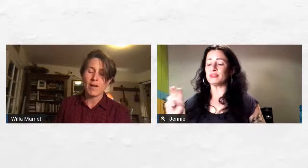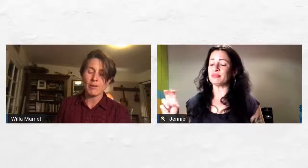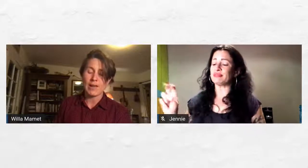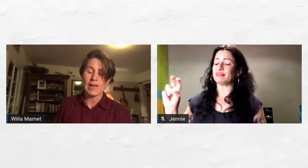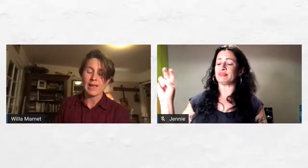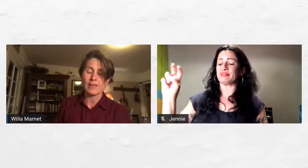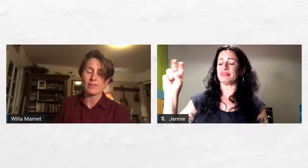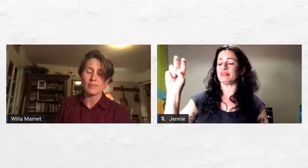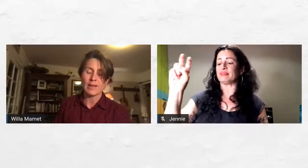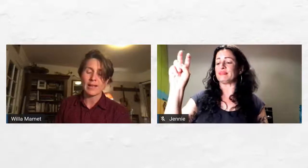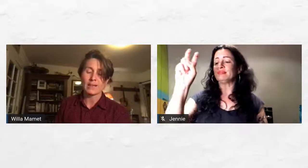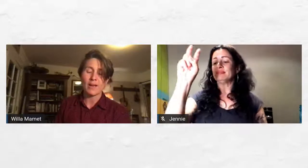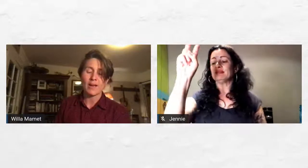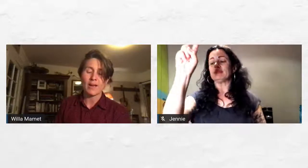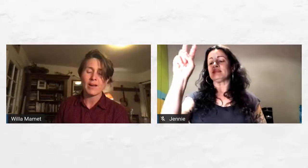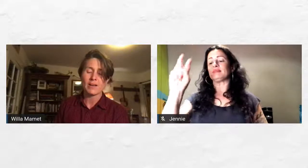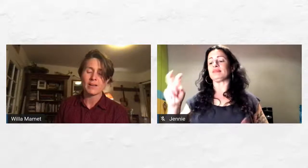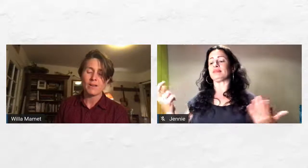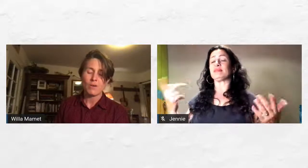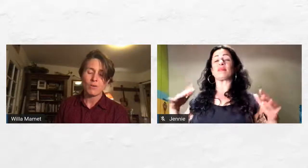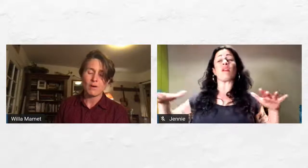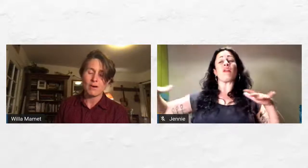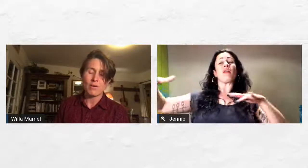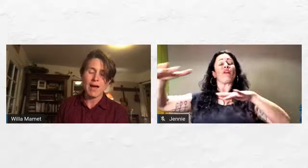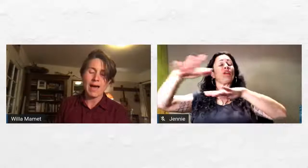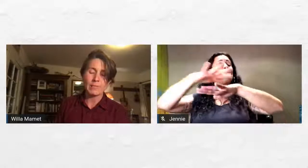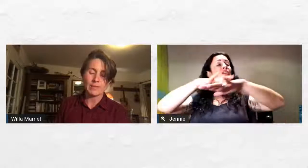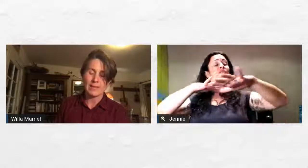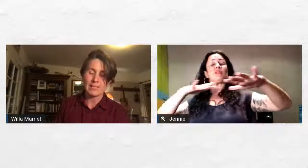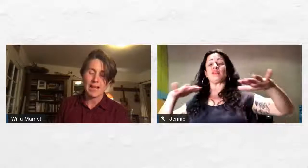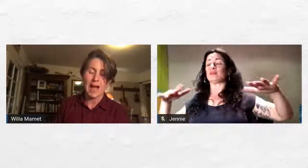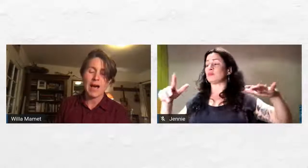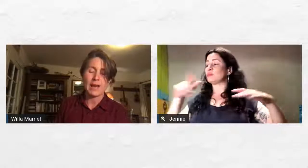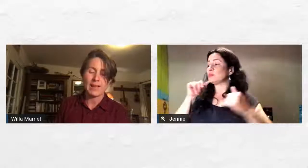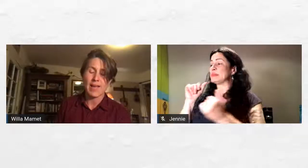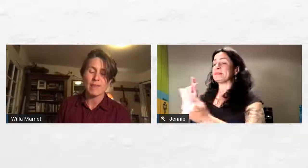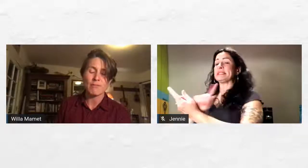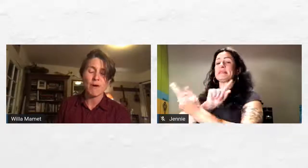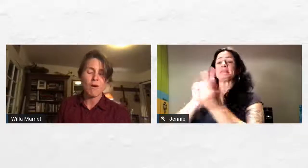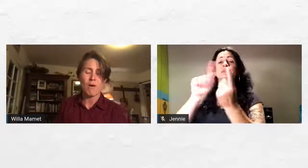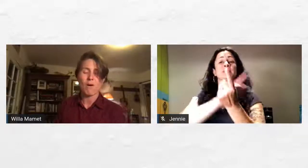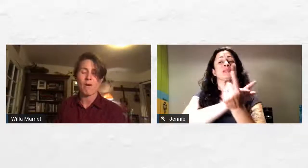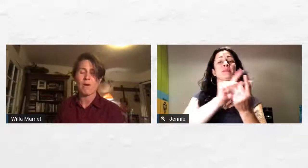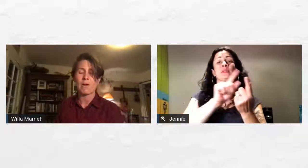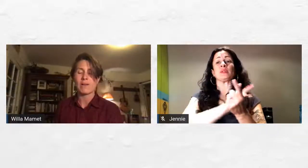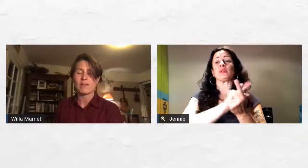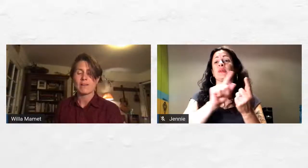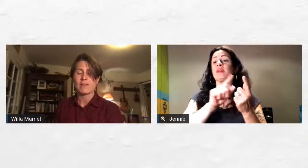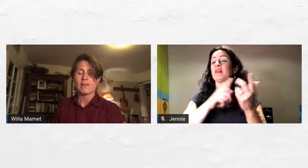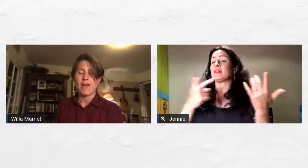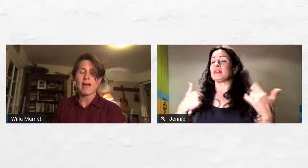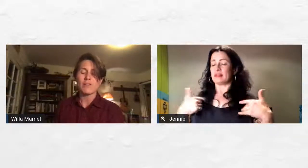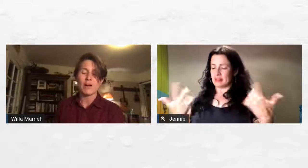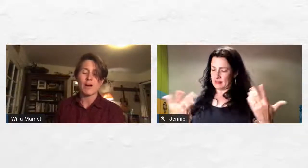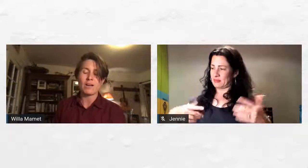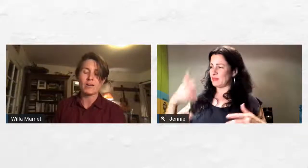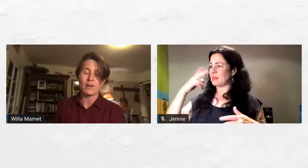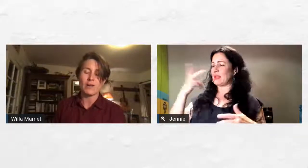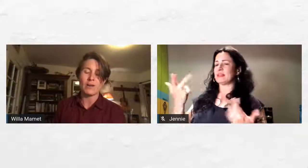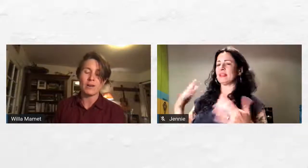Among the brave commander, where wild beasts howl and roar.